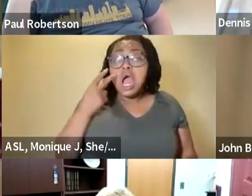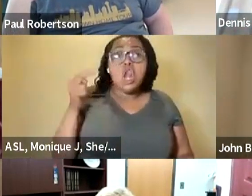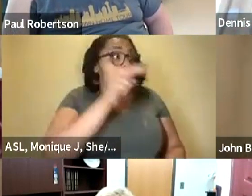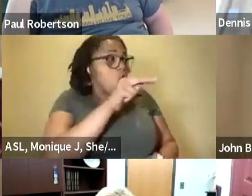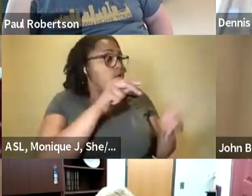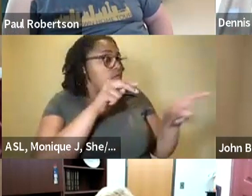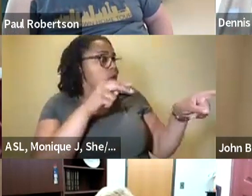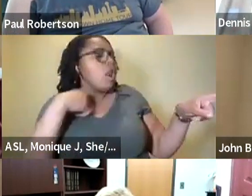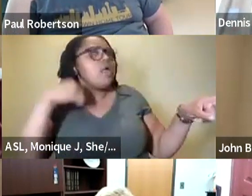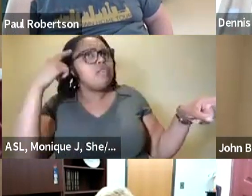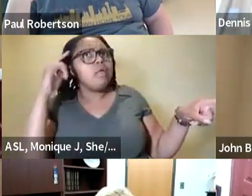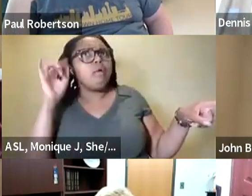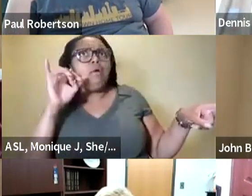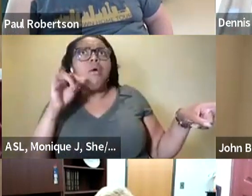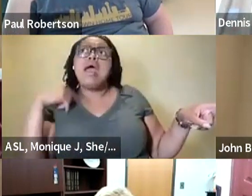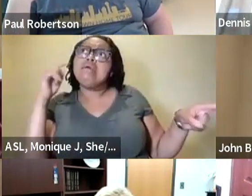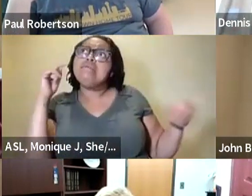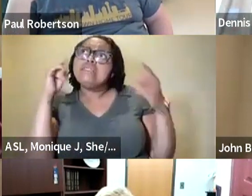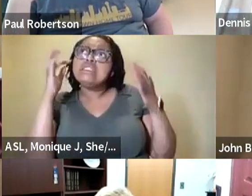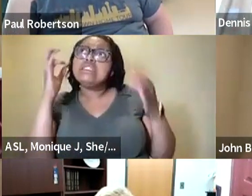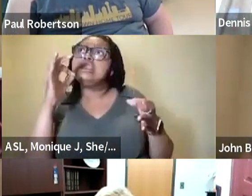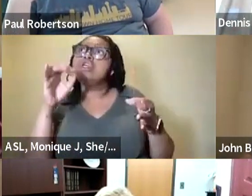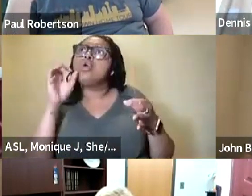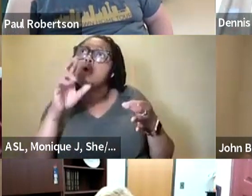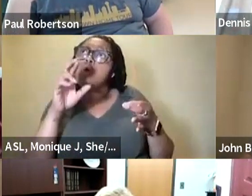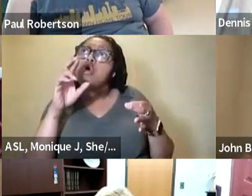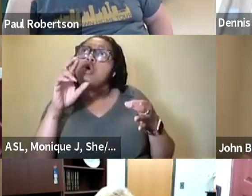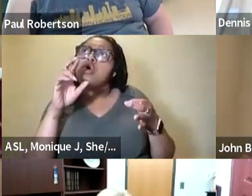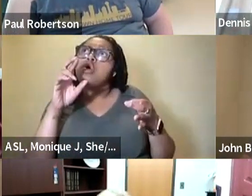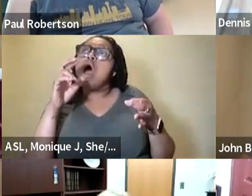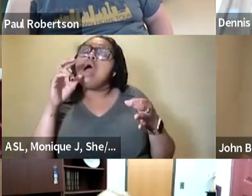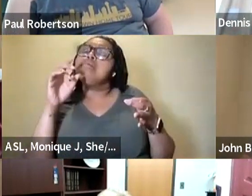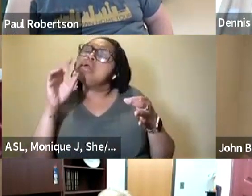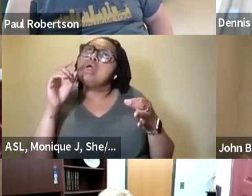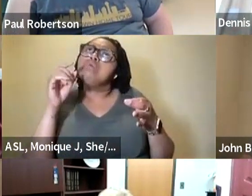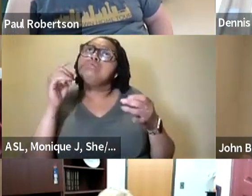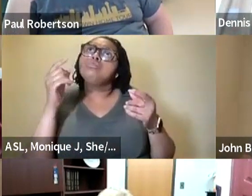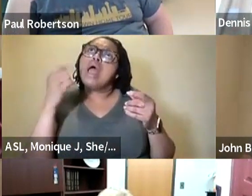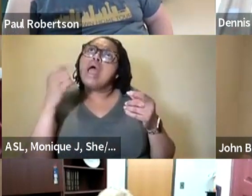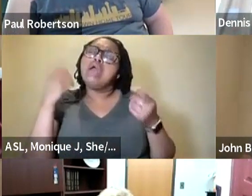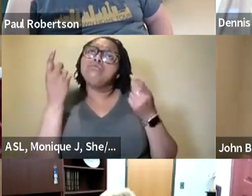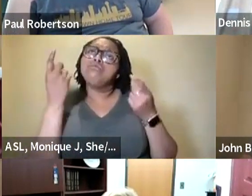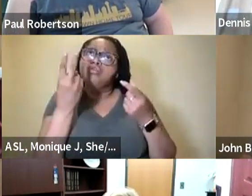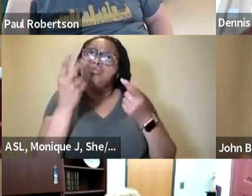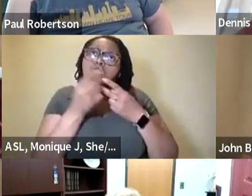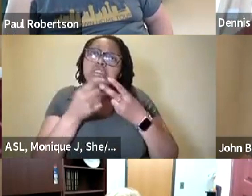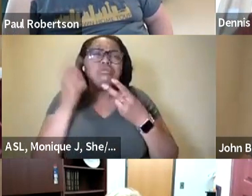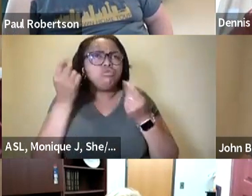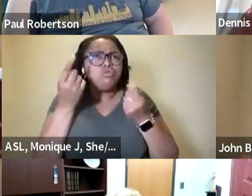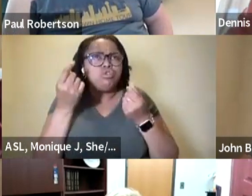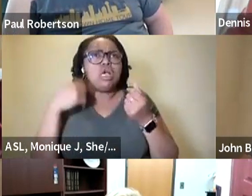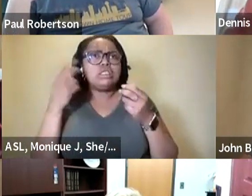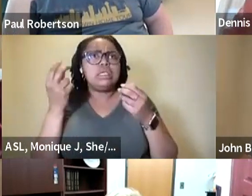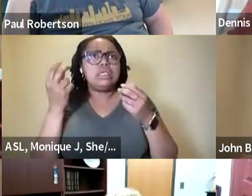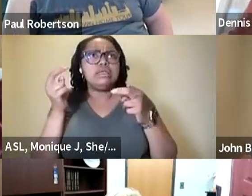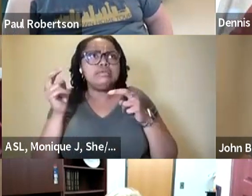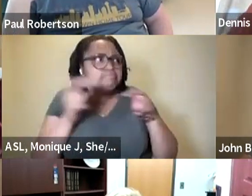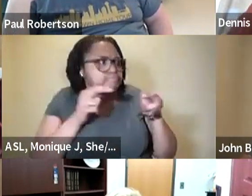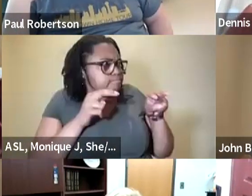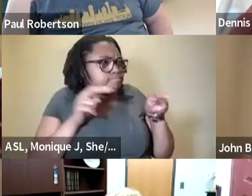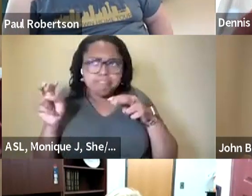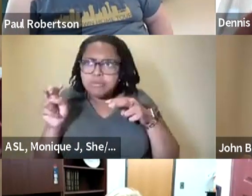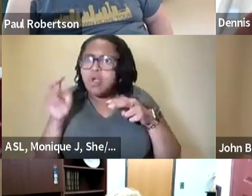okay, I've got two choices. Either I should be aghast or I should laugh. And then I just have to flip a coin and just pick one.